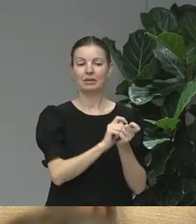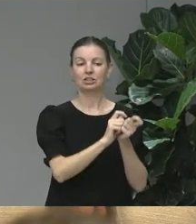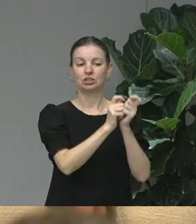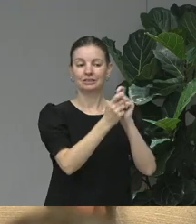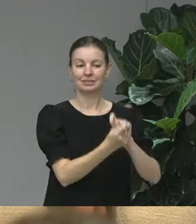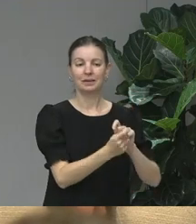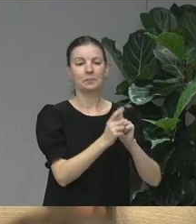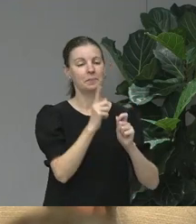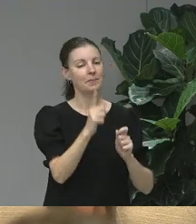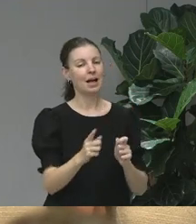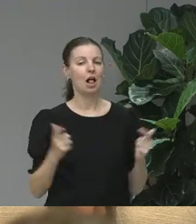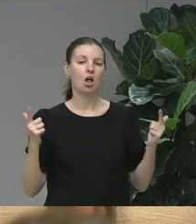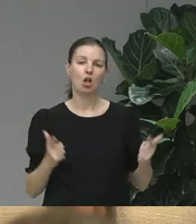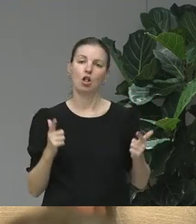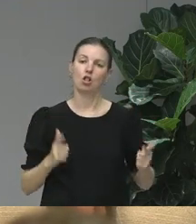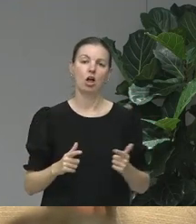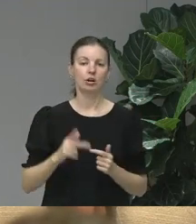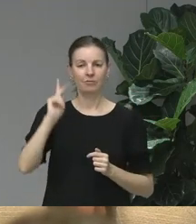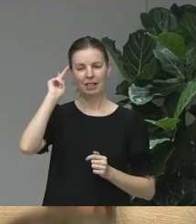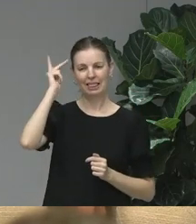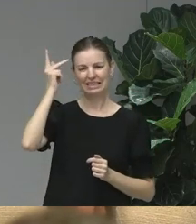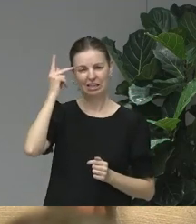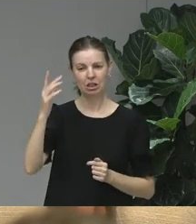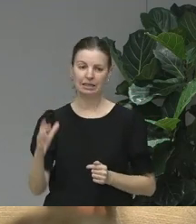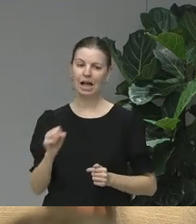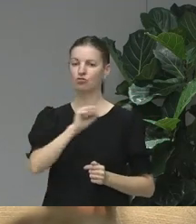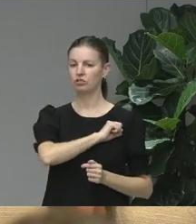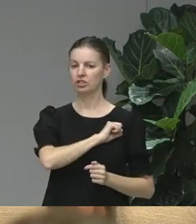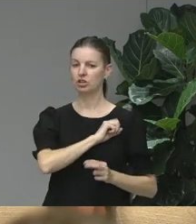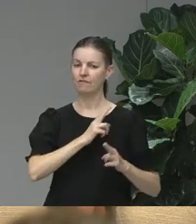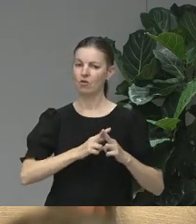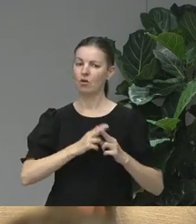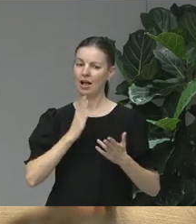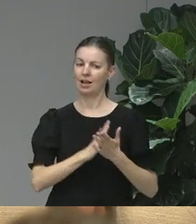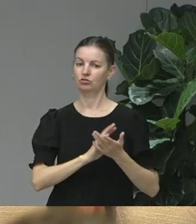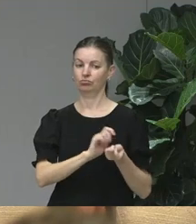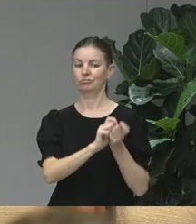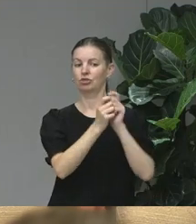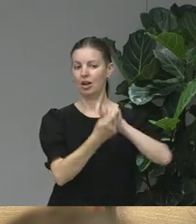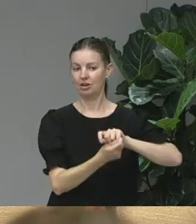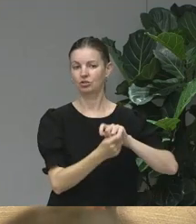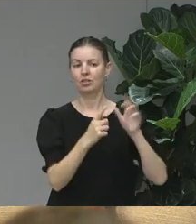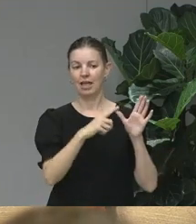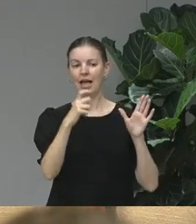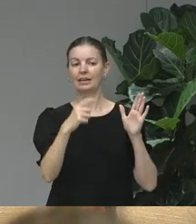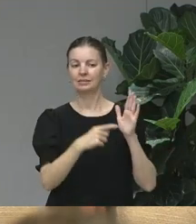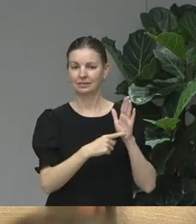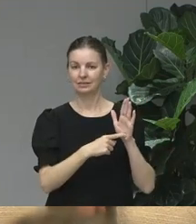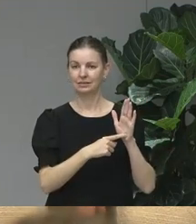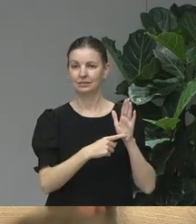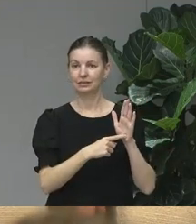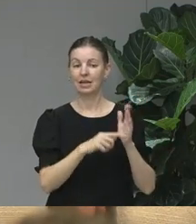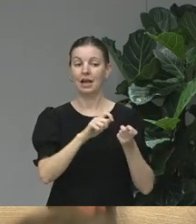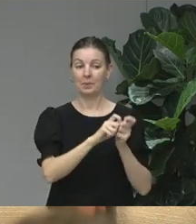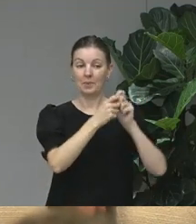lot of political courage and will to amend an act like this once it's in place, amend